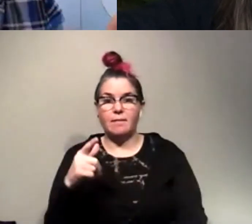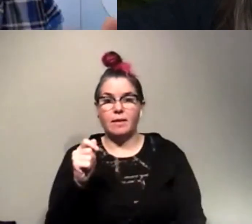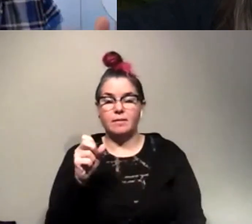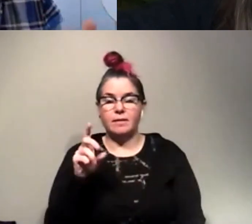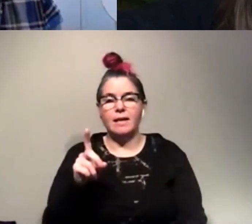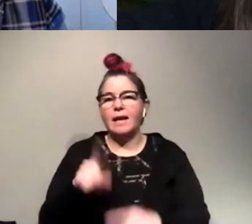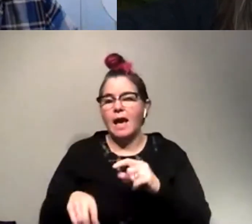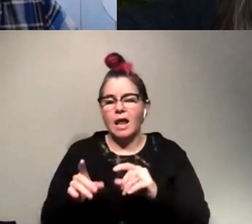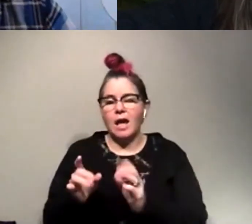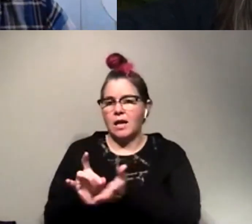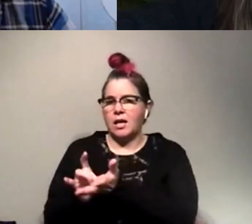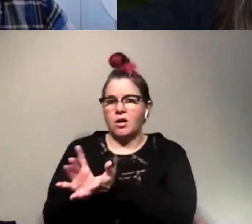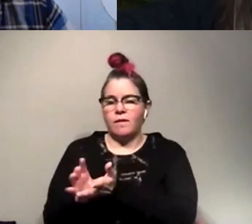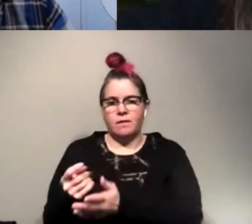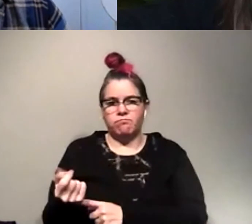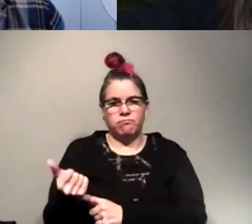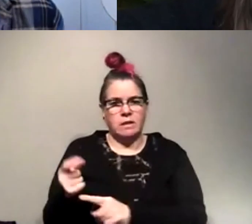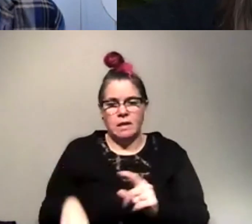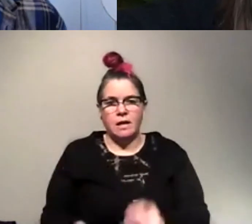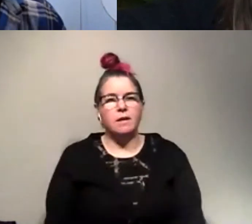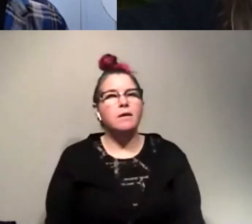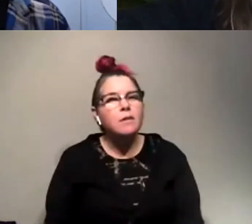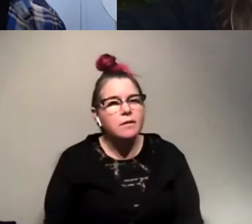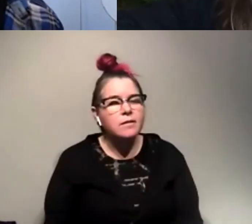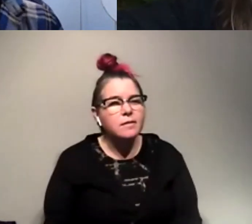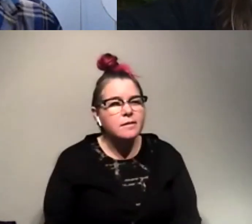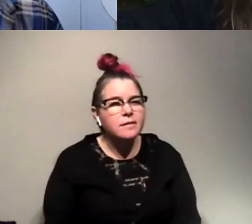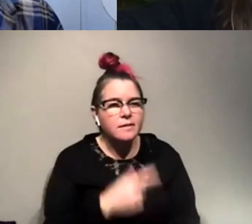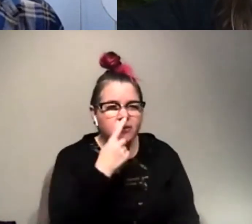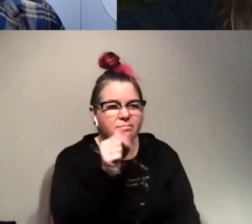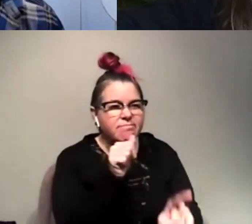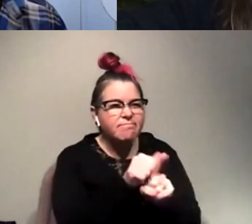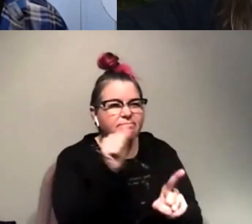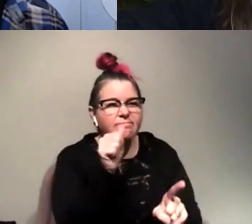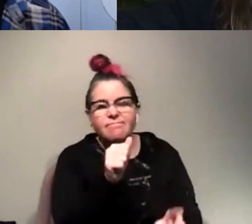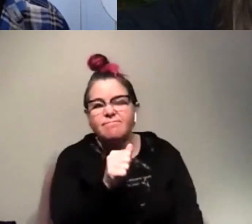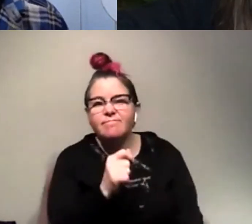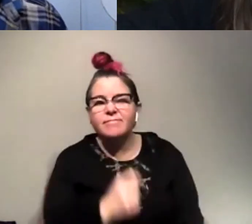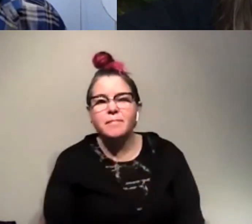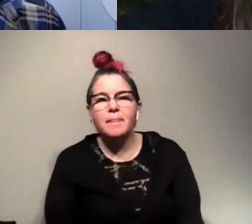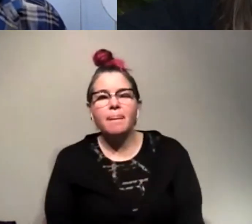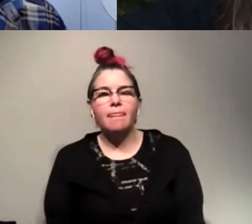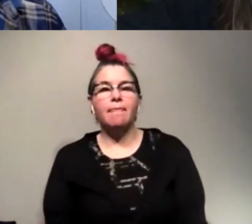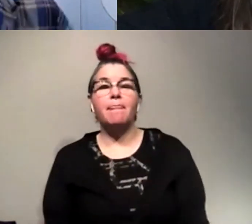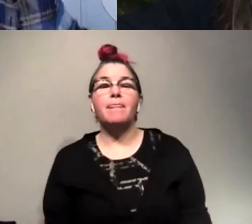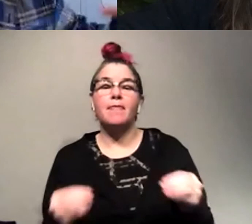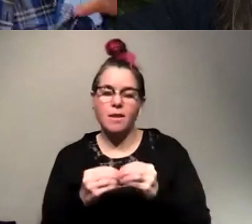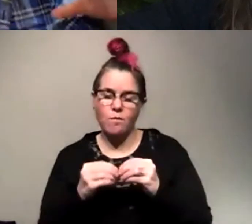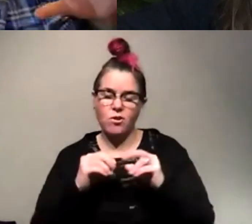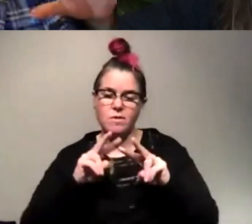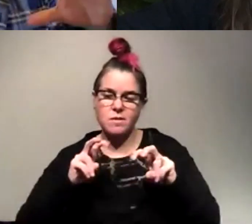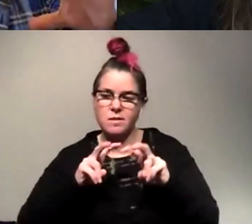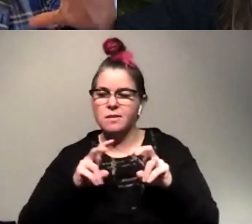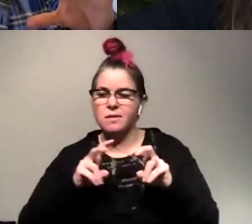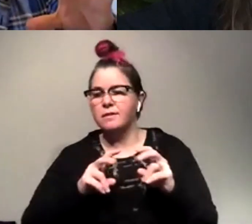rid of it. Well, that's tricky. That's cool. Yeah. And the more you get into it, and then there are